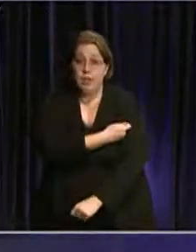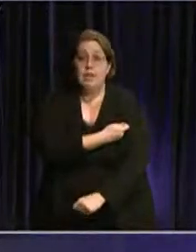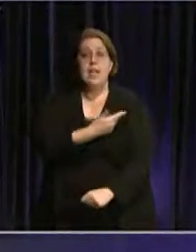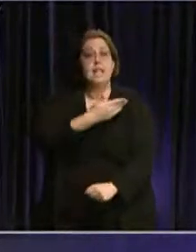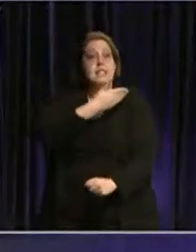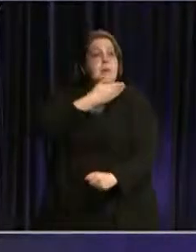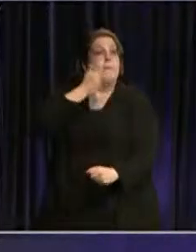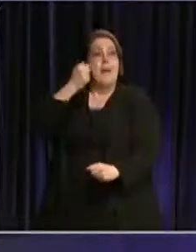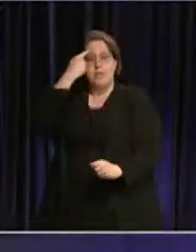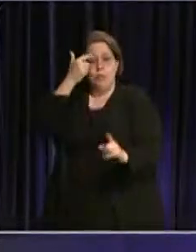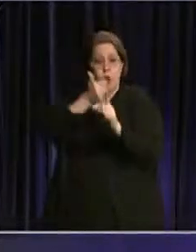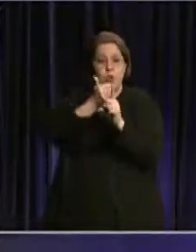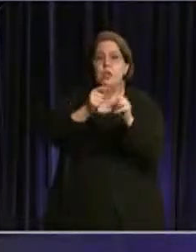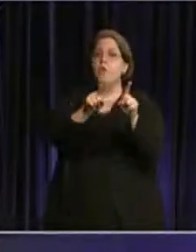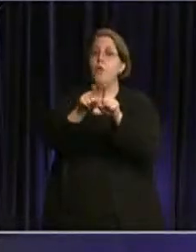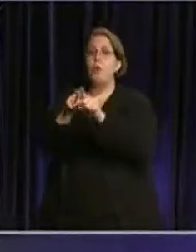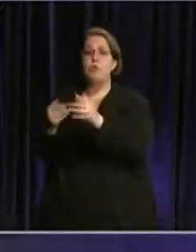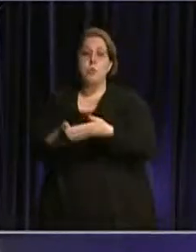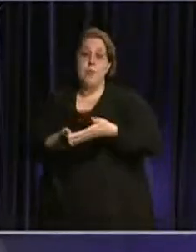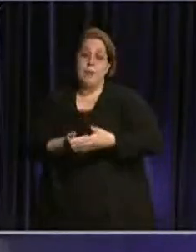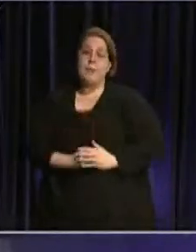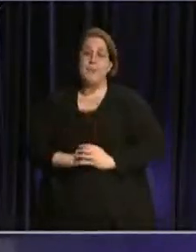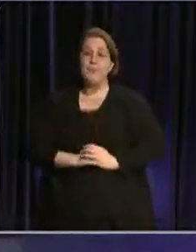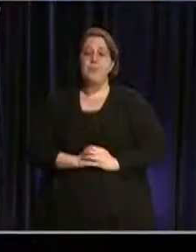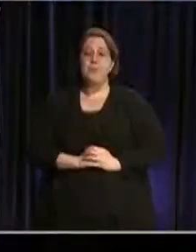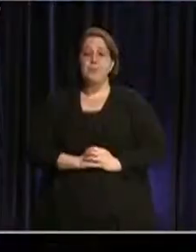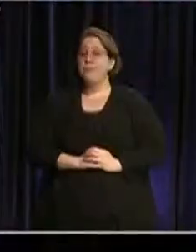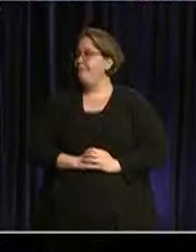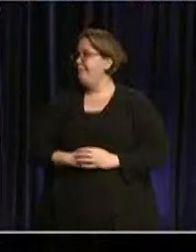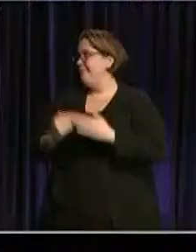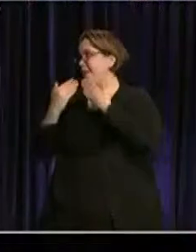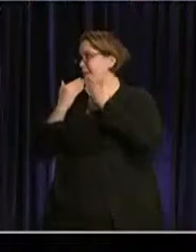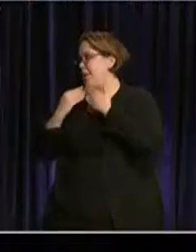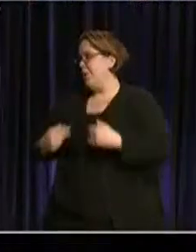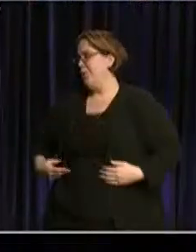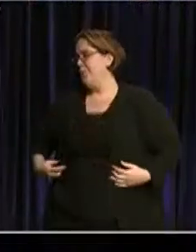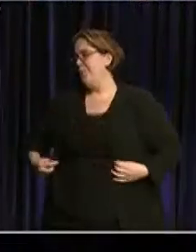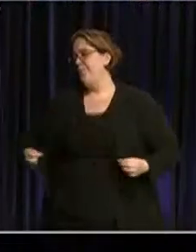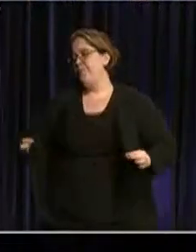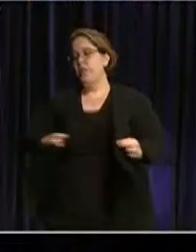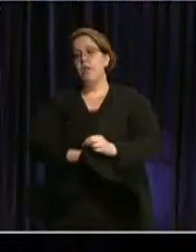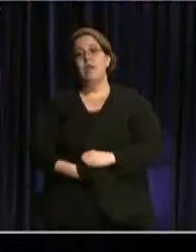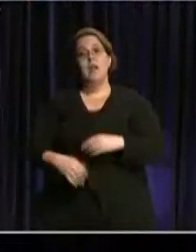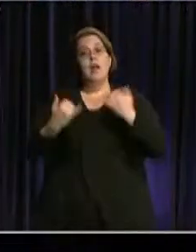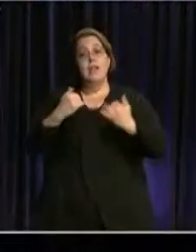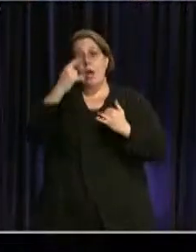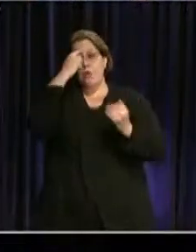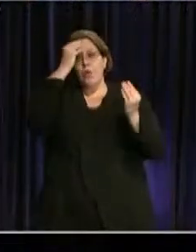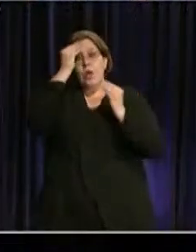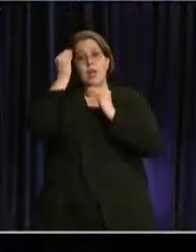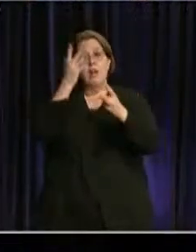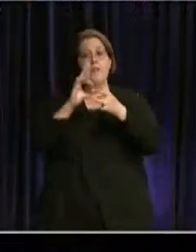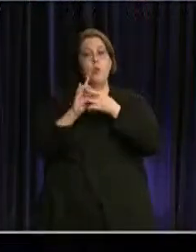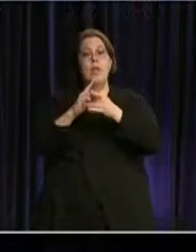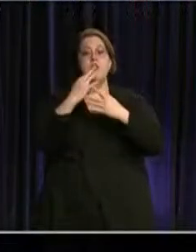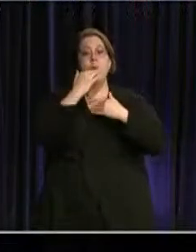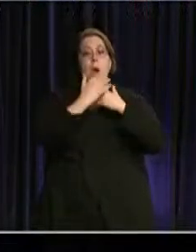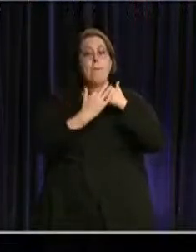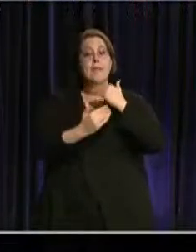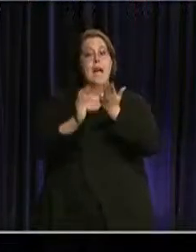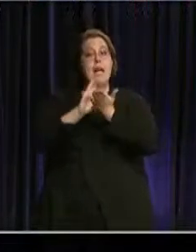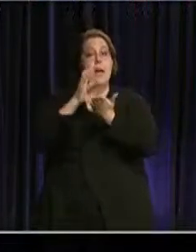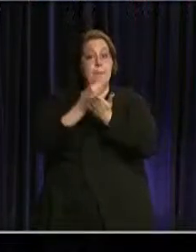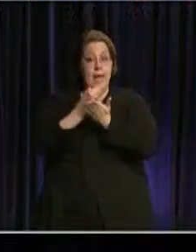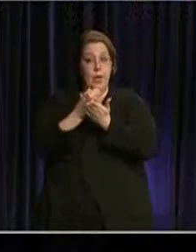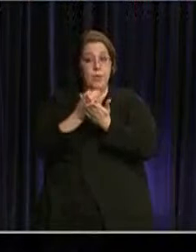interest of you and your baby's health. Great. Thank you, Doc. And now for an update on our blood supply,